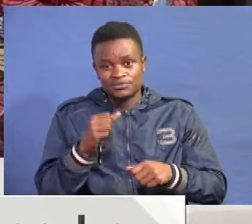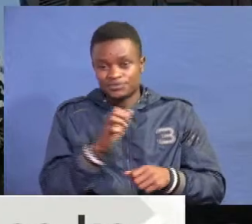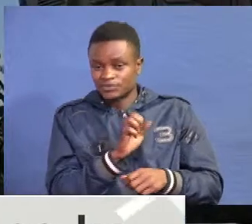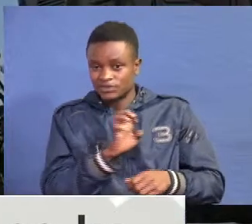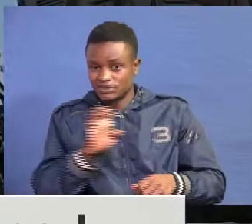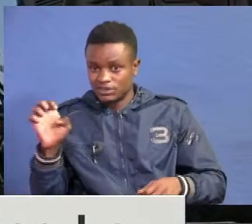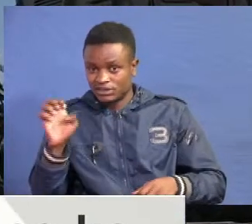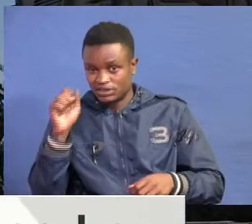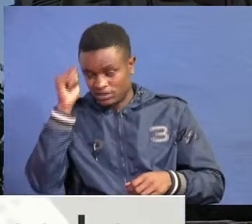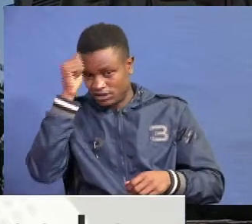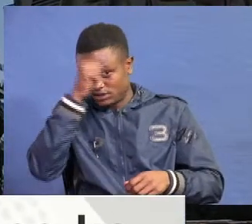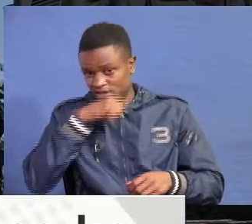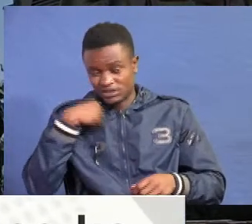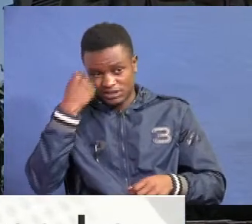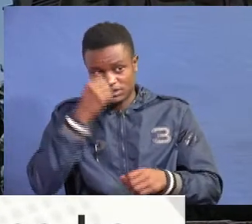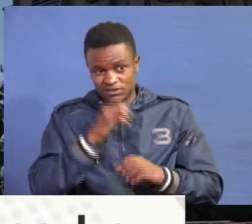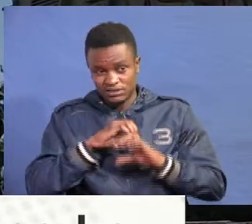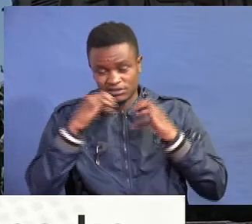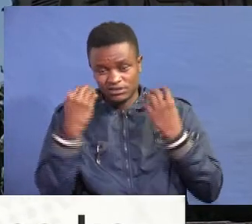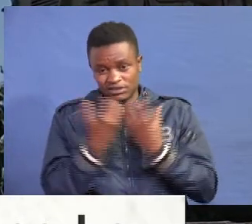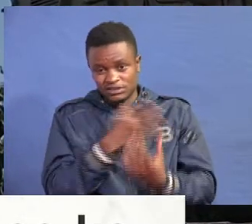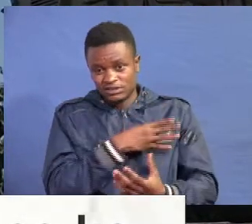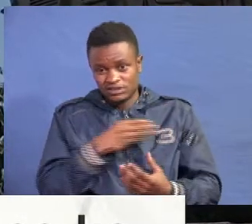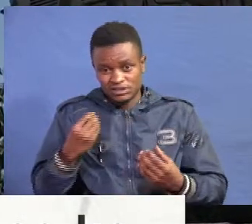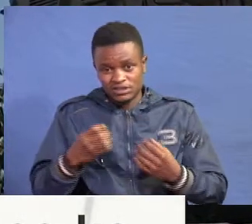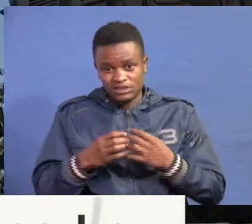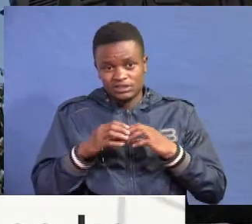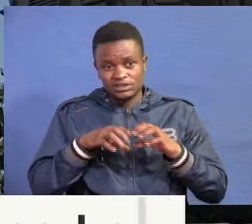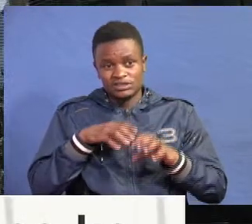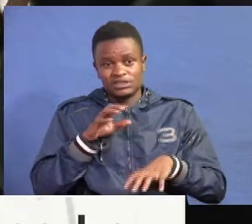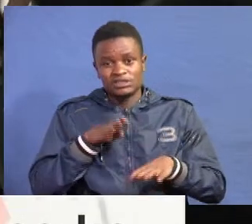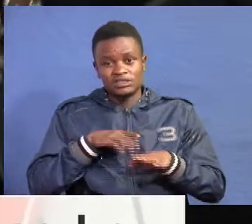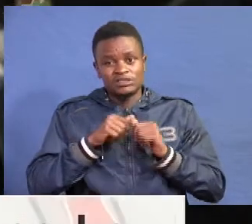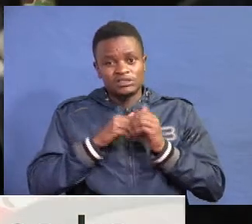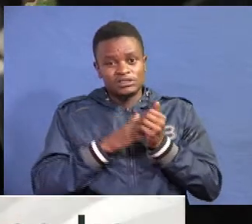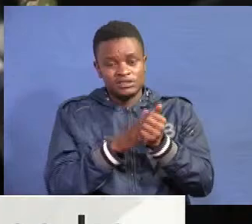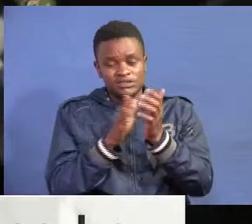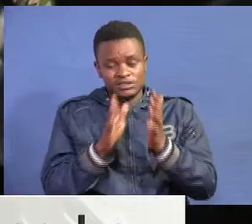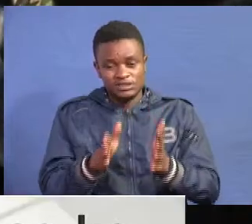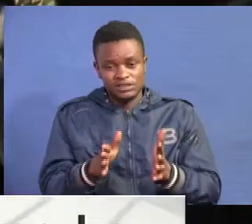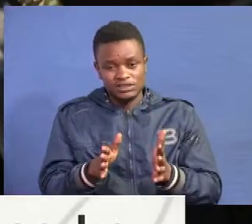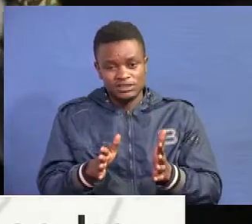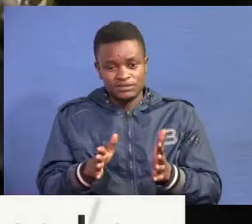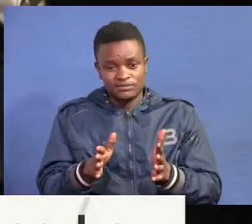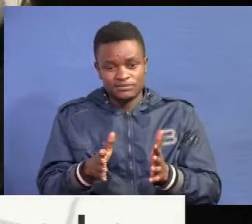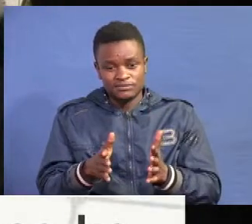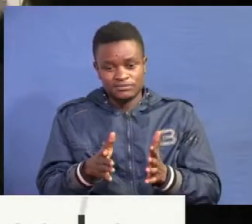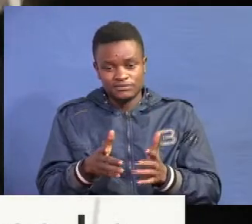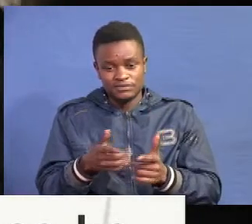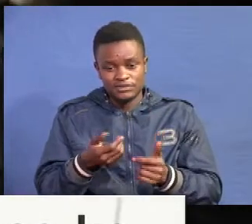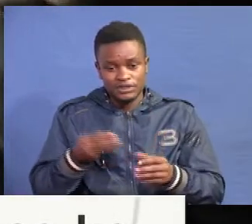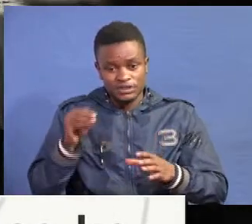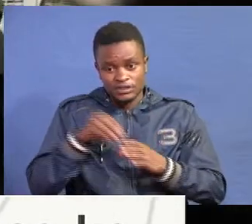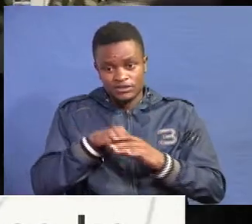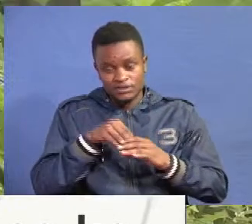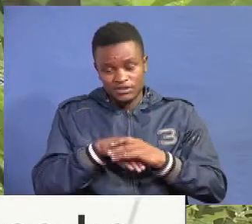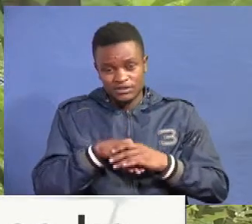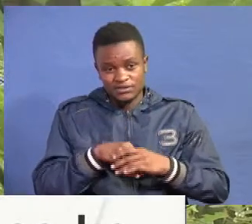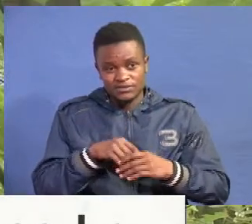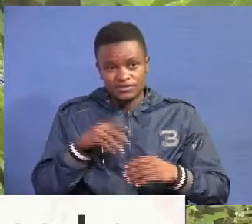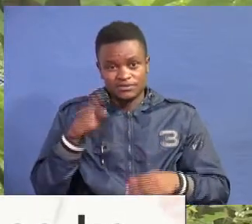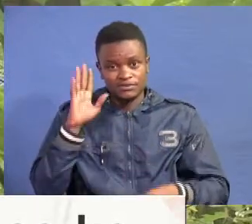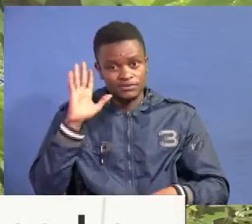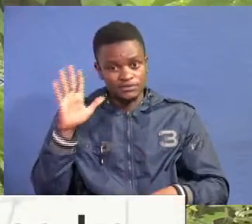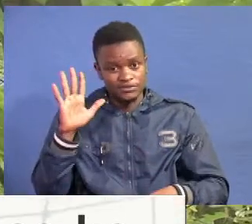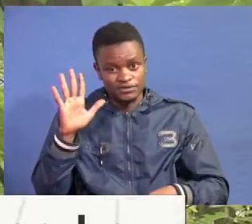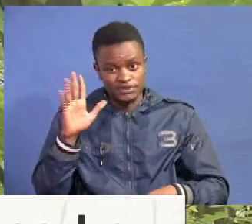South African Development Community SADC-led peace efforts in the Democratic Republic of Congo, which have involved 5 heads of states. I had